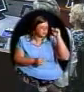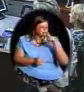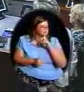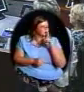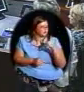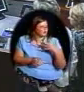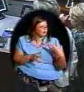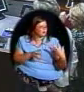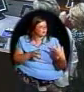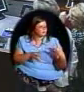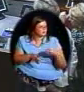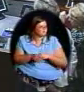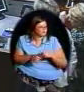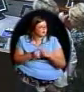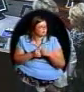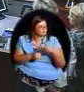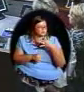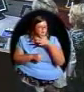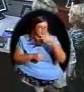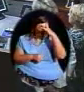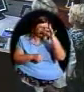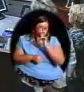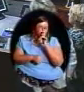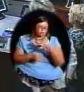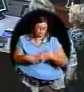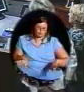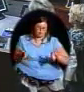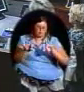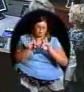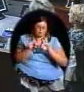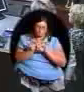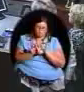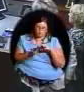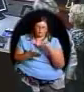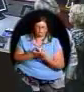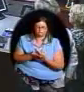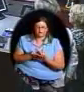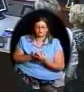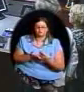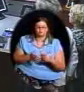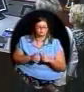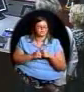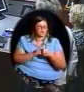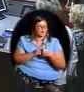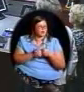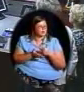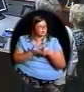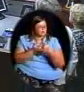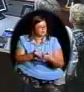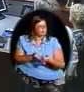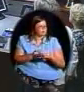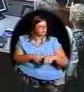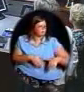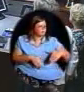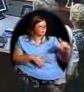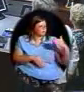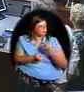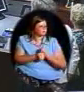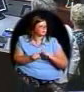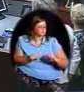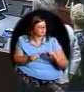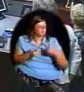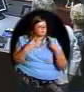their parents, those are key protective factors that help them grow up safe and successful.